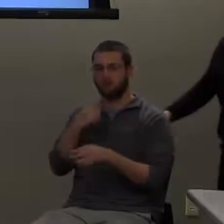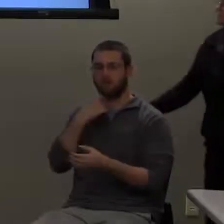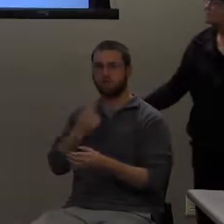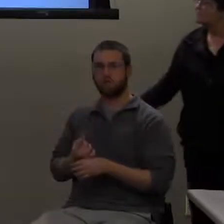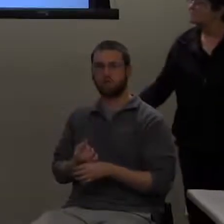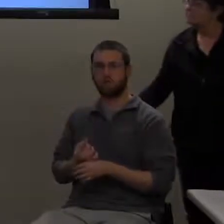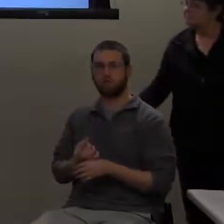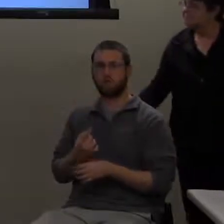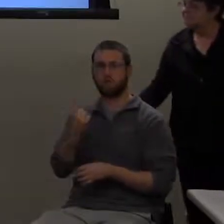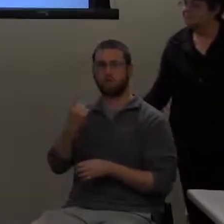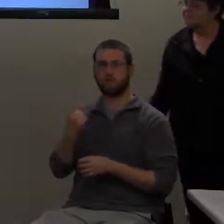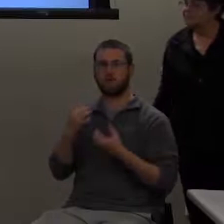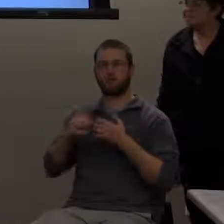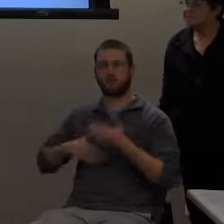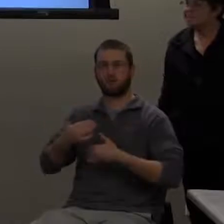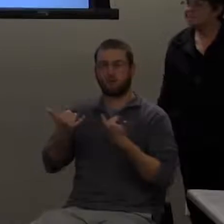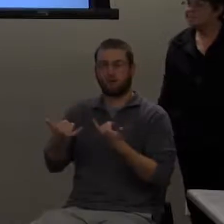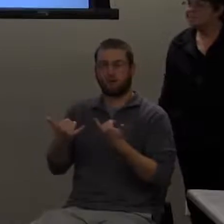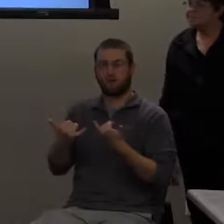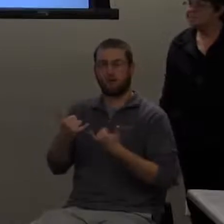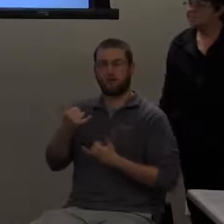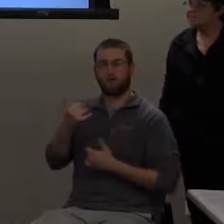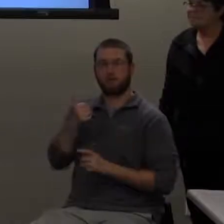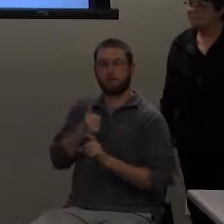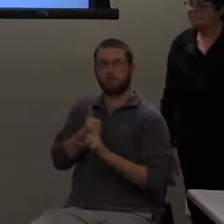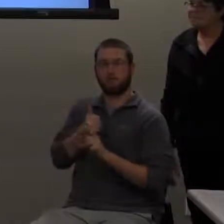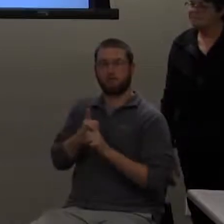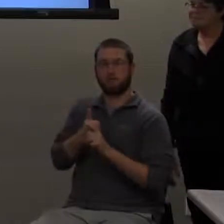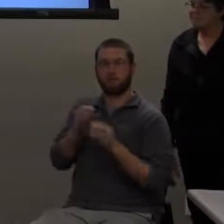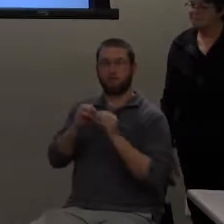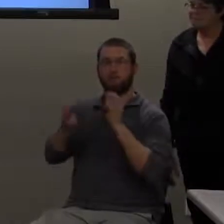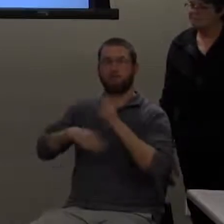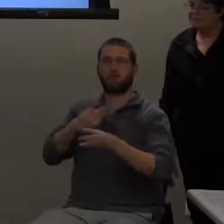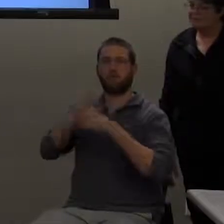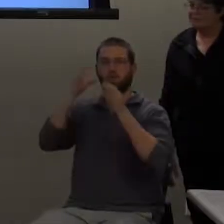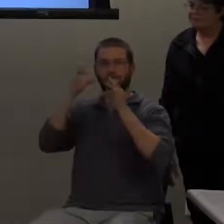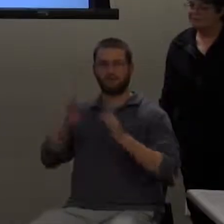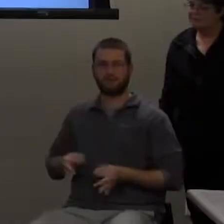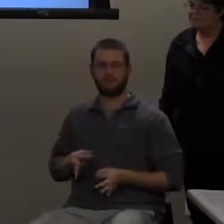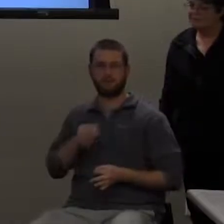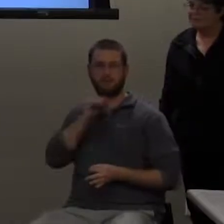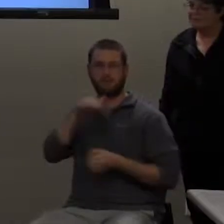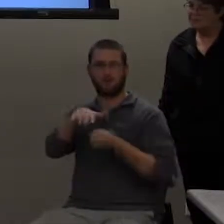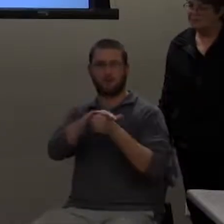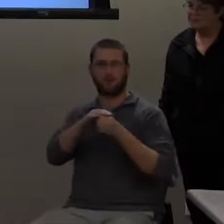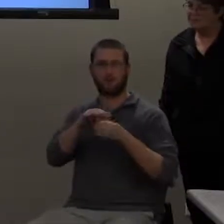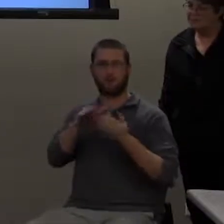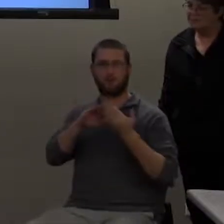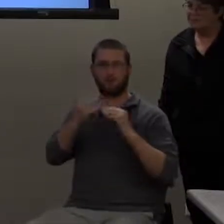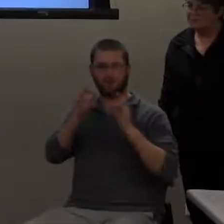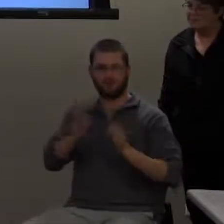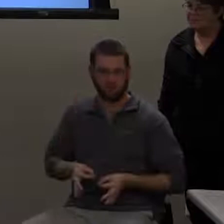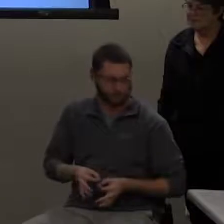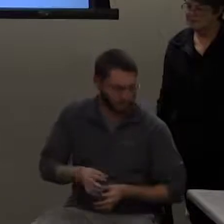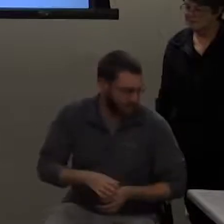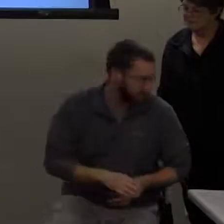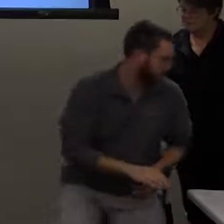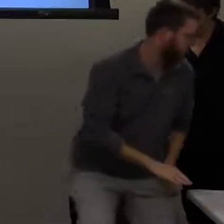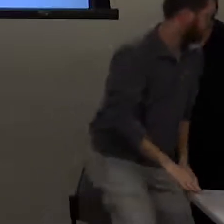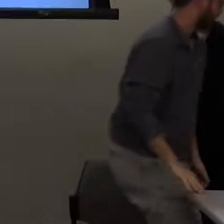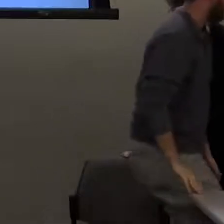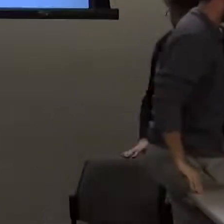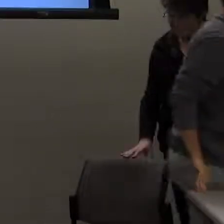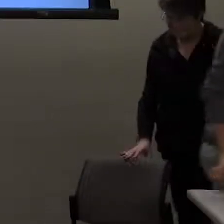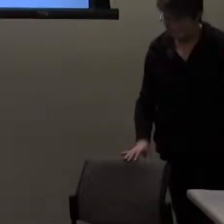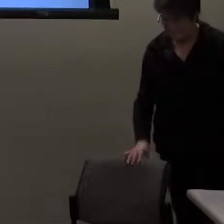ones that are in the process right now, is that's more a global corporate decision than it is a local community decision. And